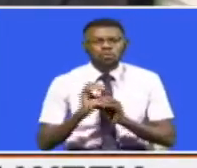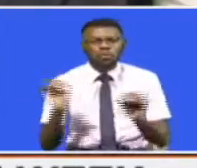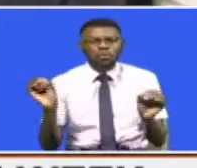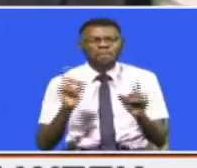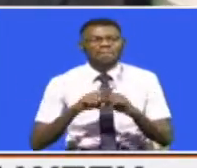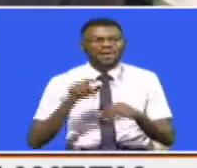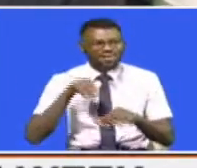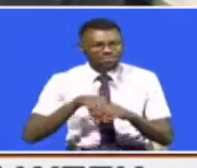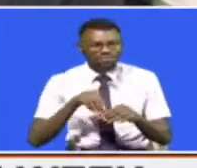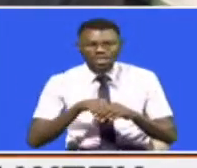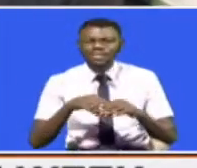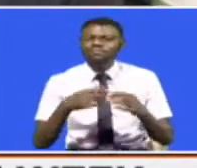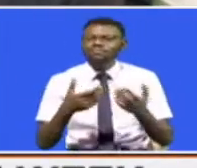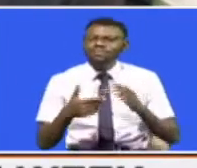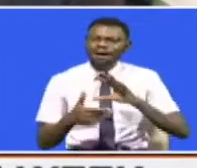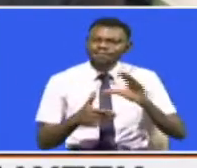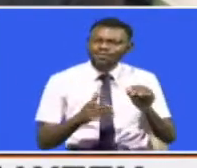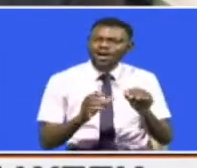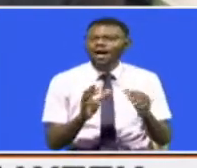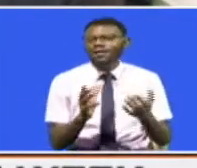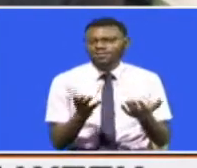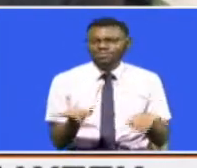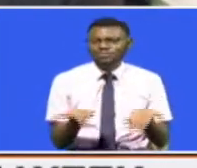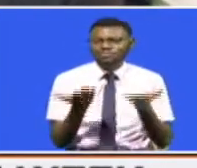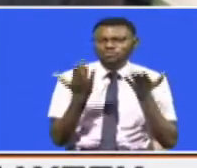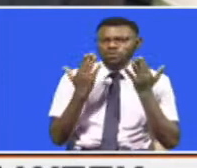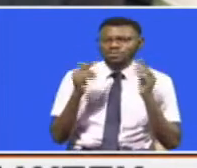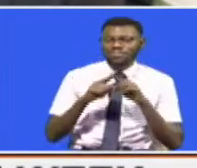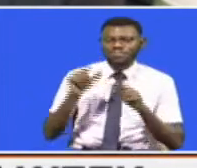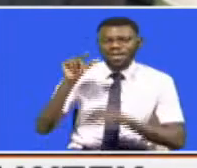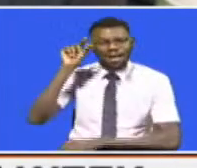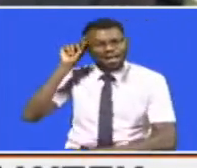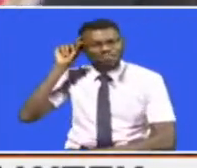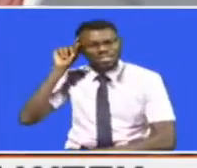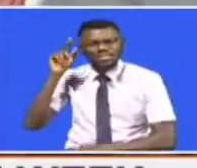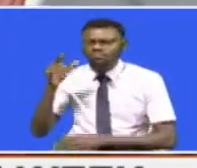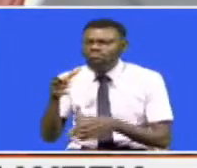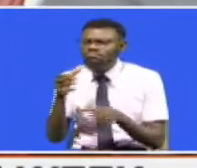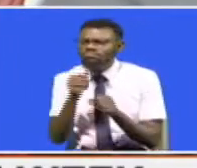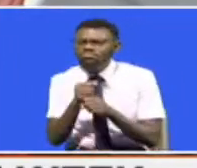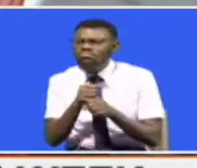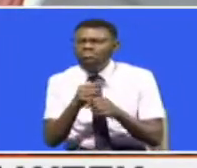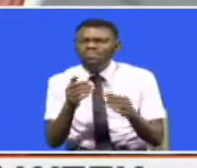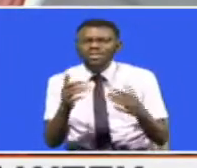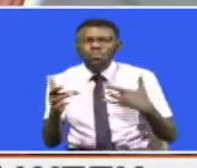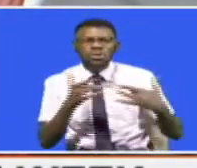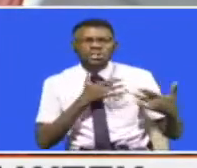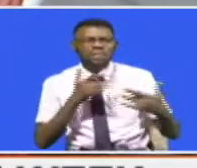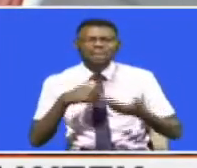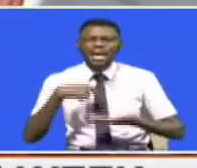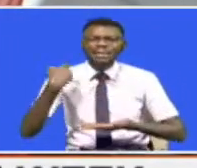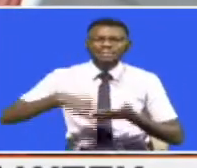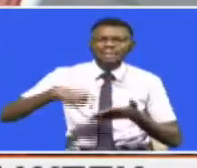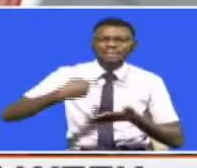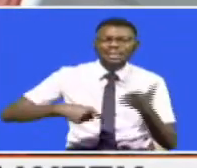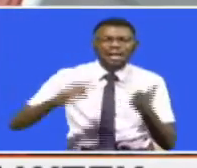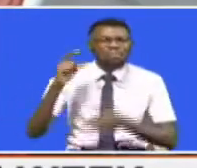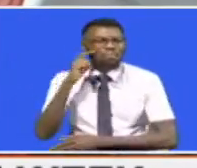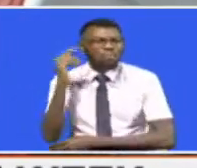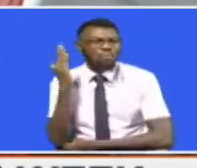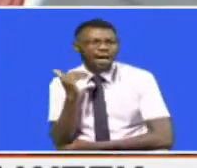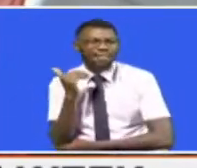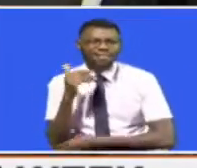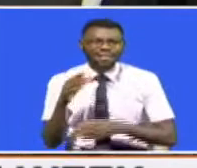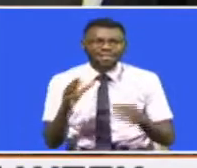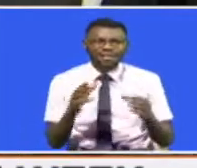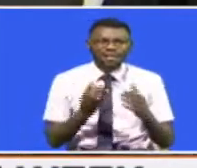potential. Meanwhile, the government was on the receiving end, with stakeholders cautioning the state against punitive taxation that hinders growth in the